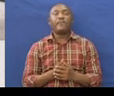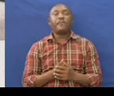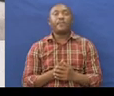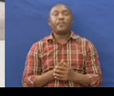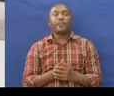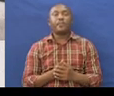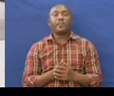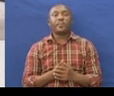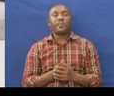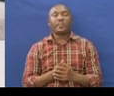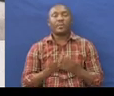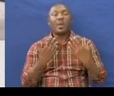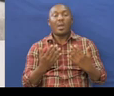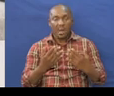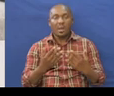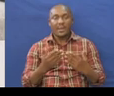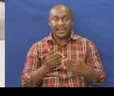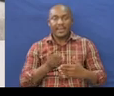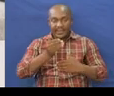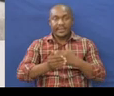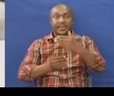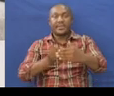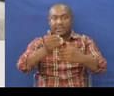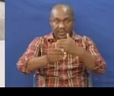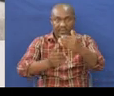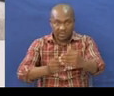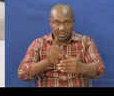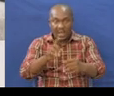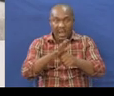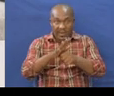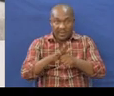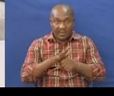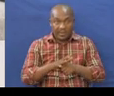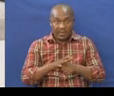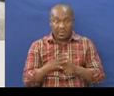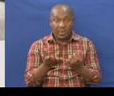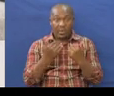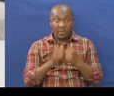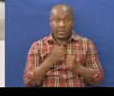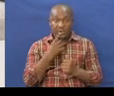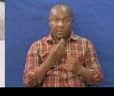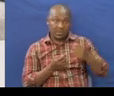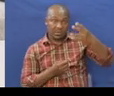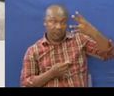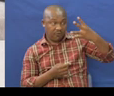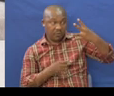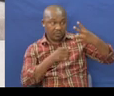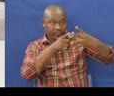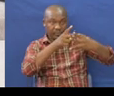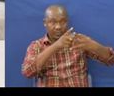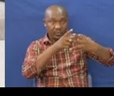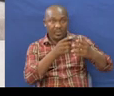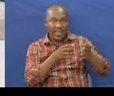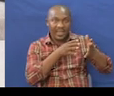developing a research problem. There are many steps. We say these 4 steps: